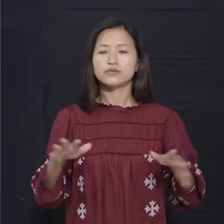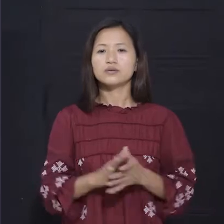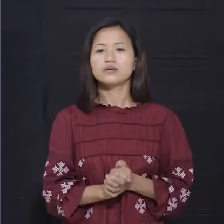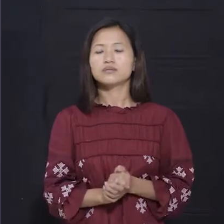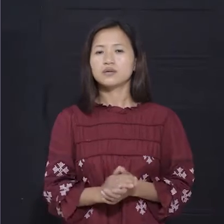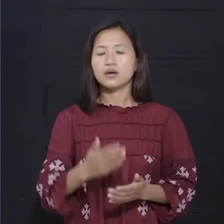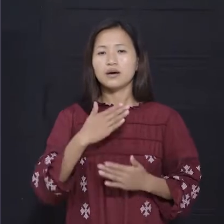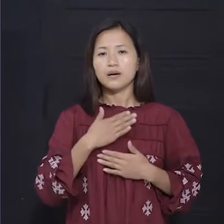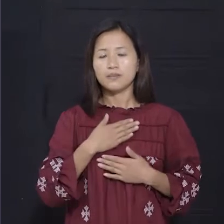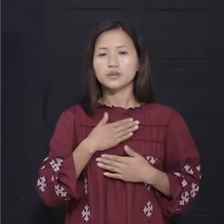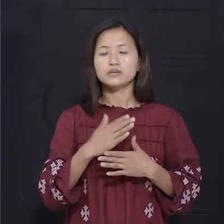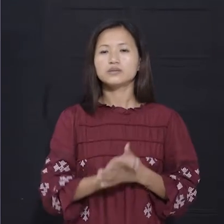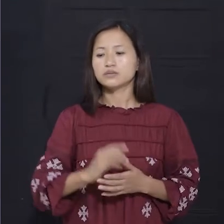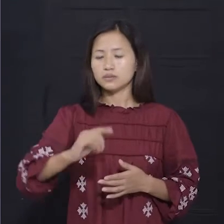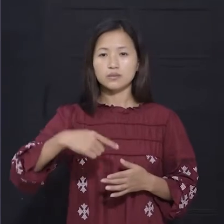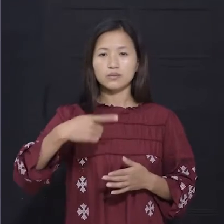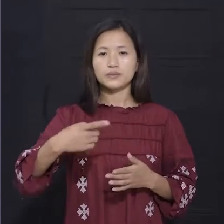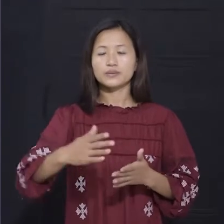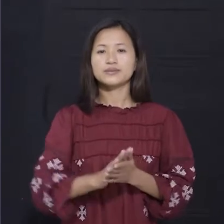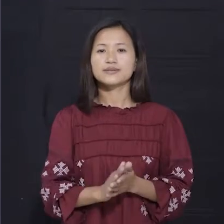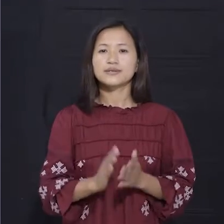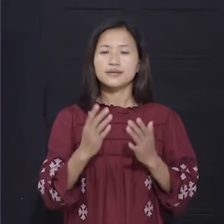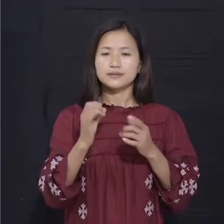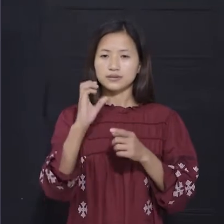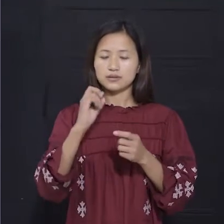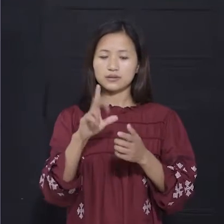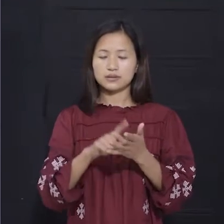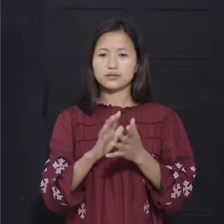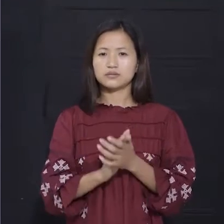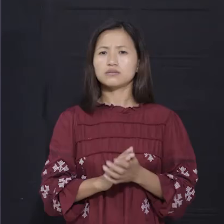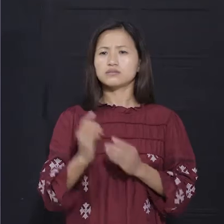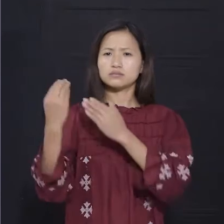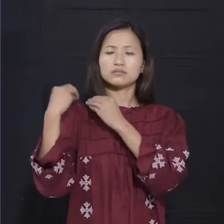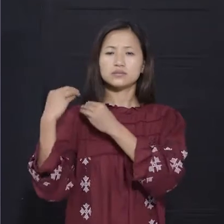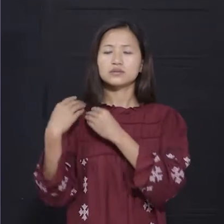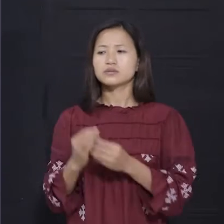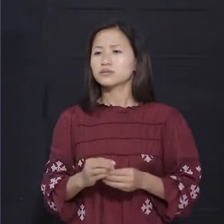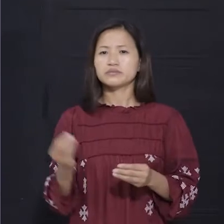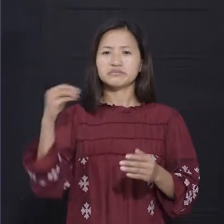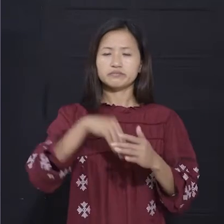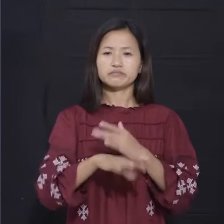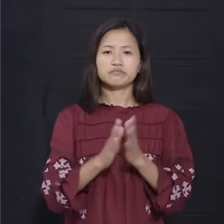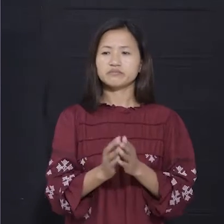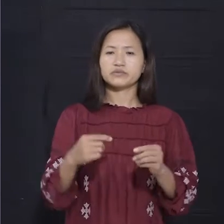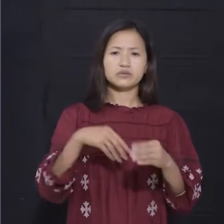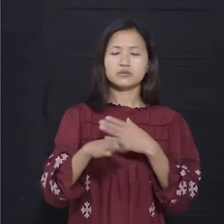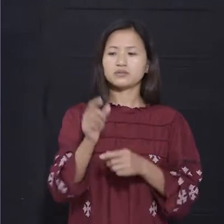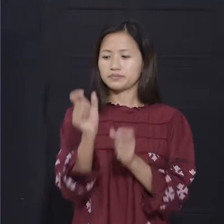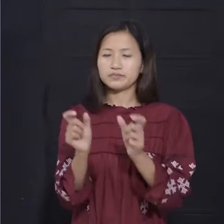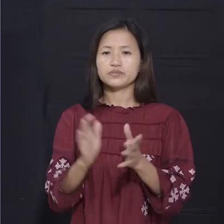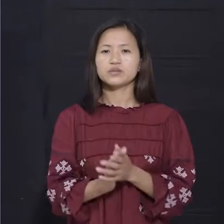very humble. They were always inclined to their own duties. They never interrupt one another. They had a very